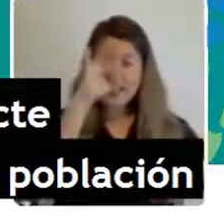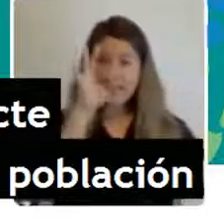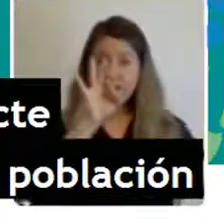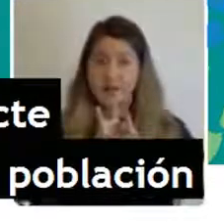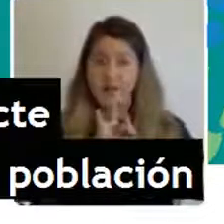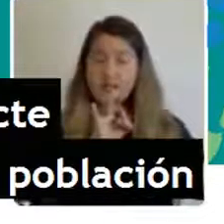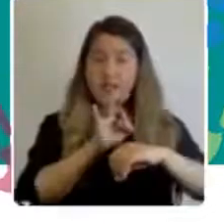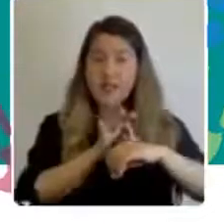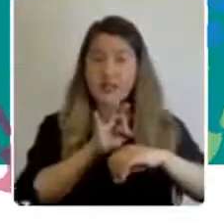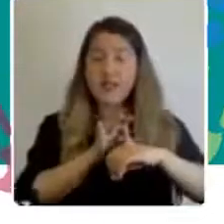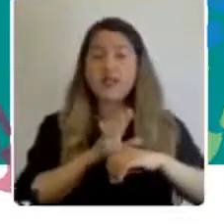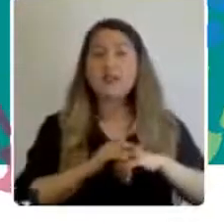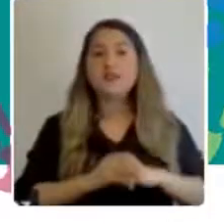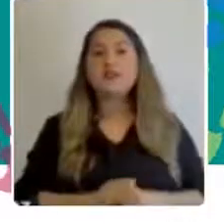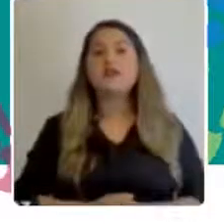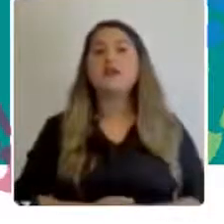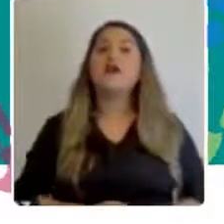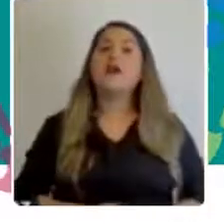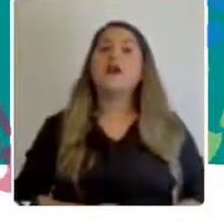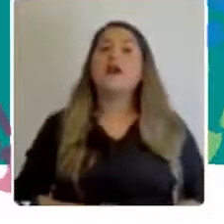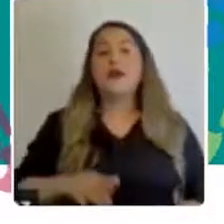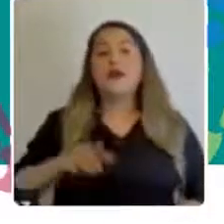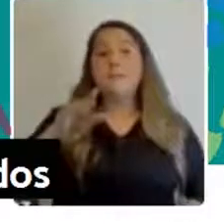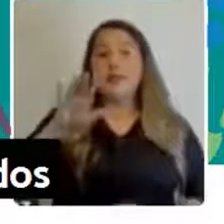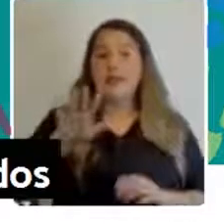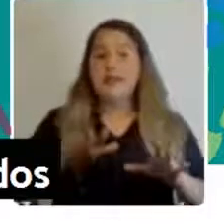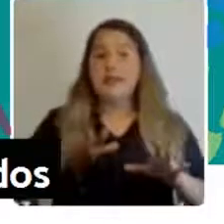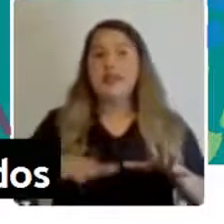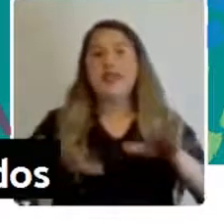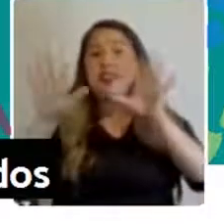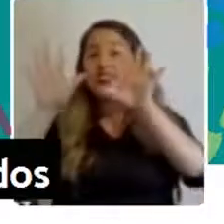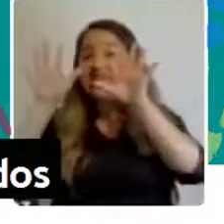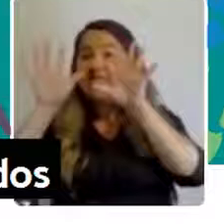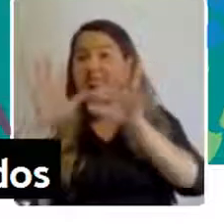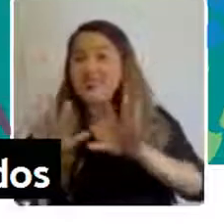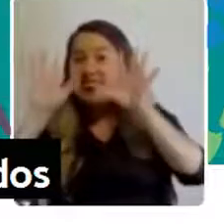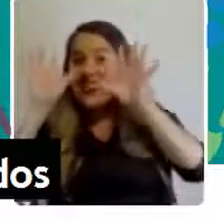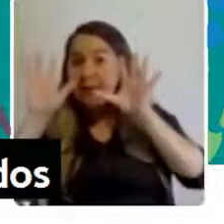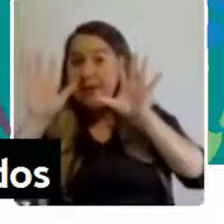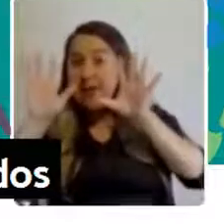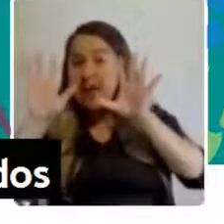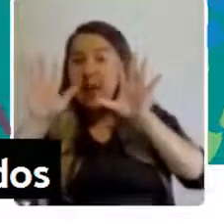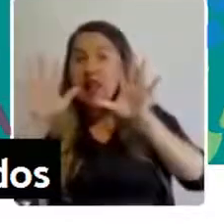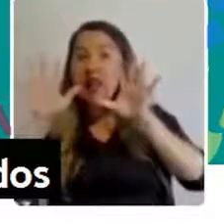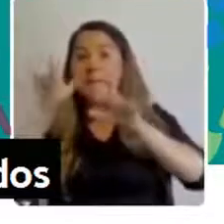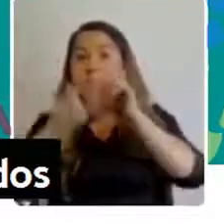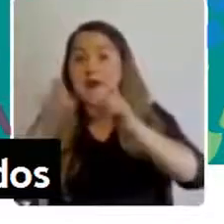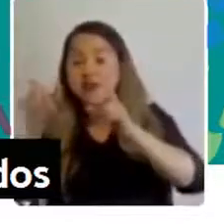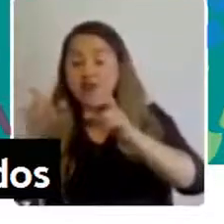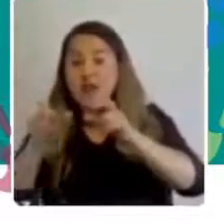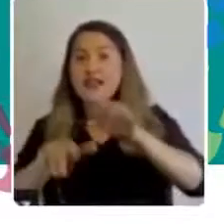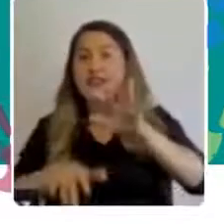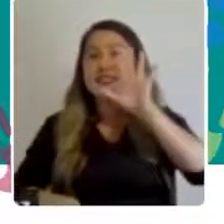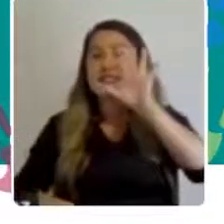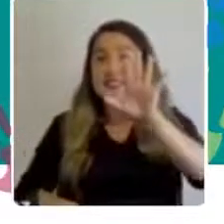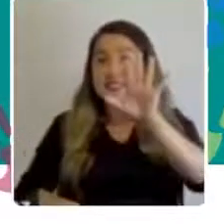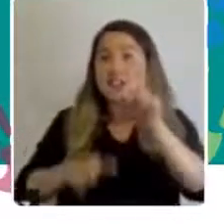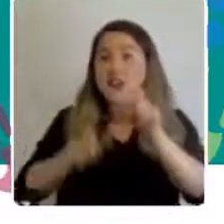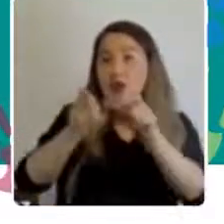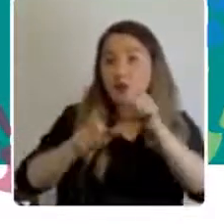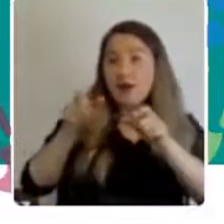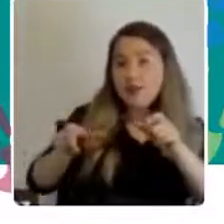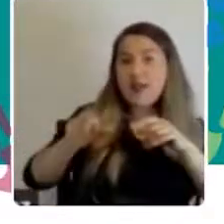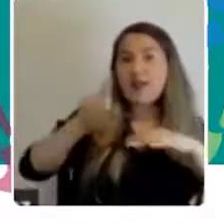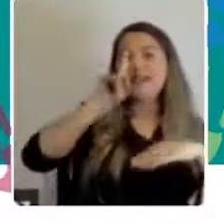in 10,000 of the EU population. So we stick in all member states, almost all, to